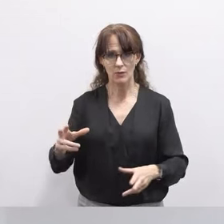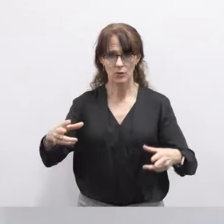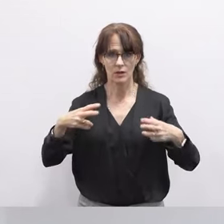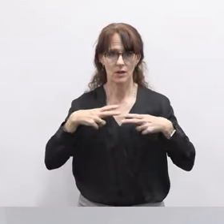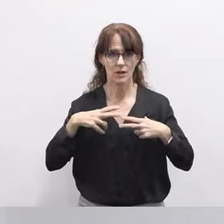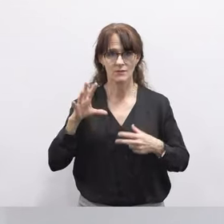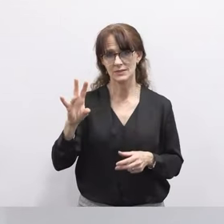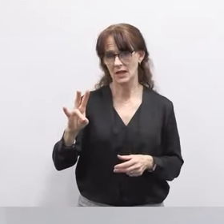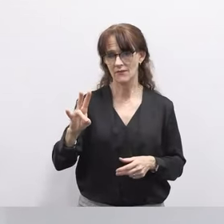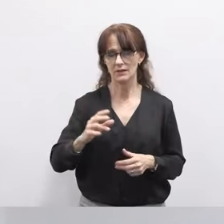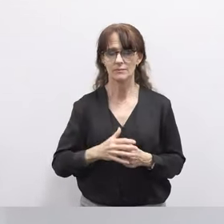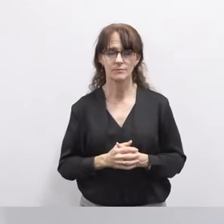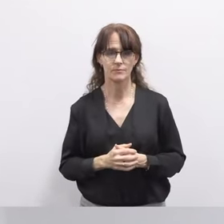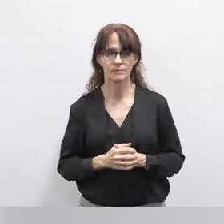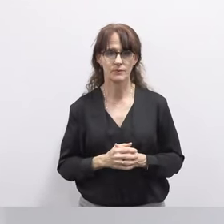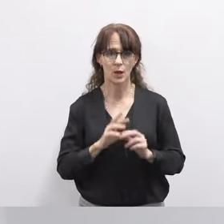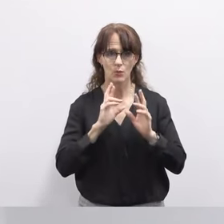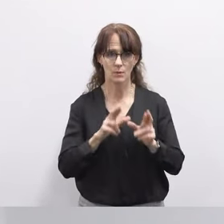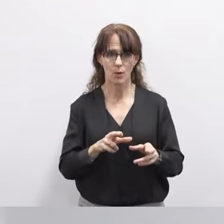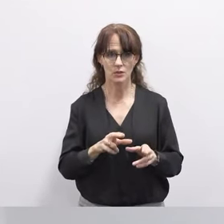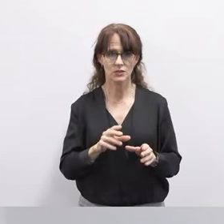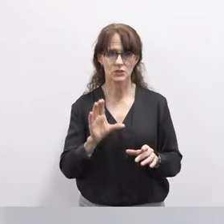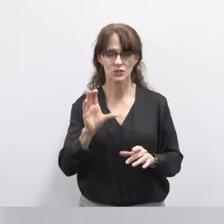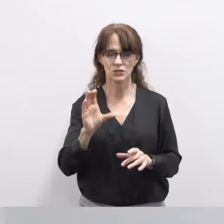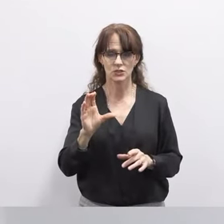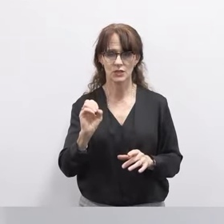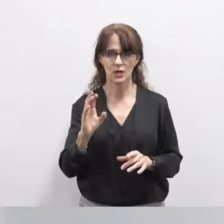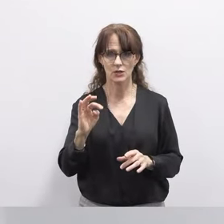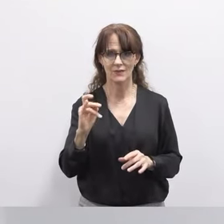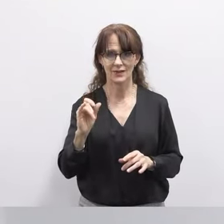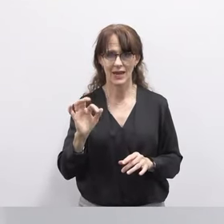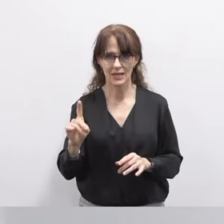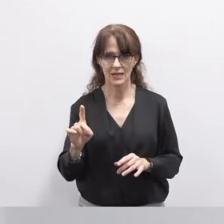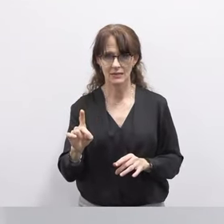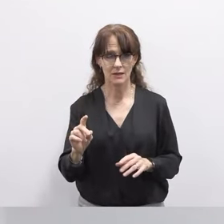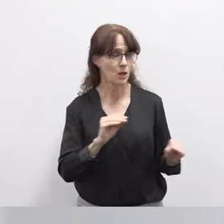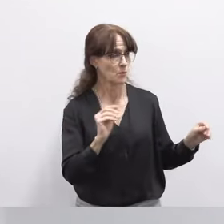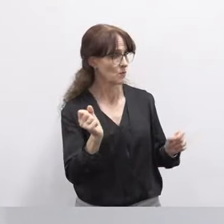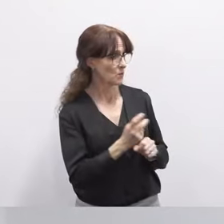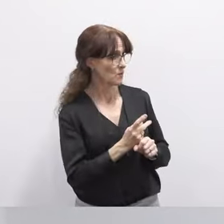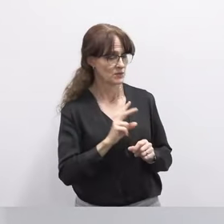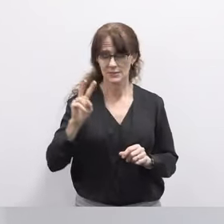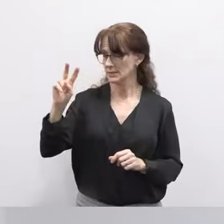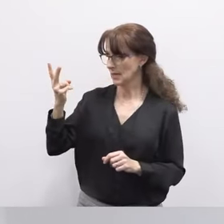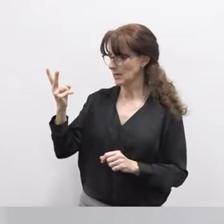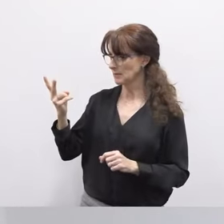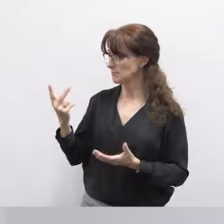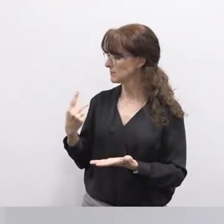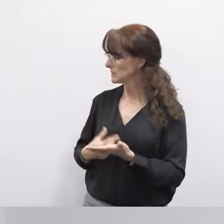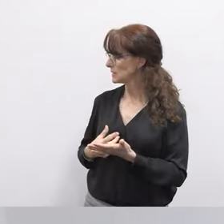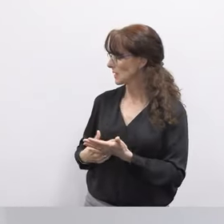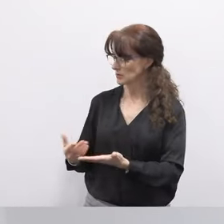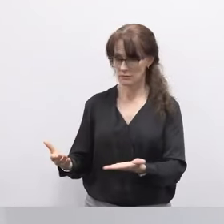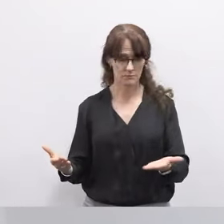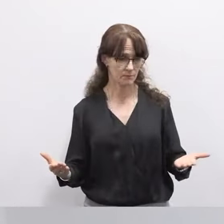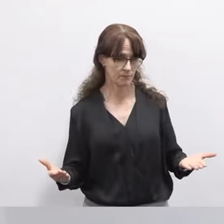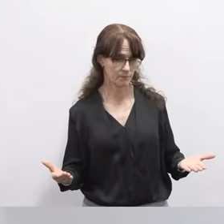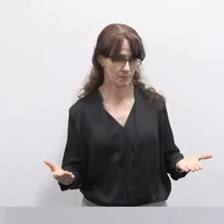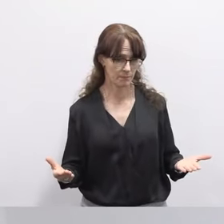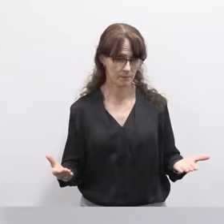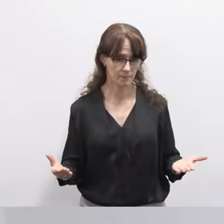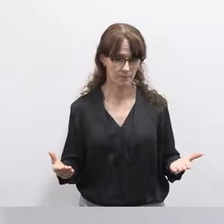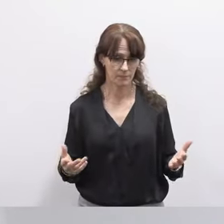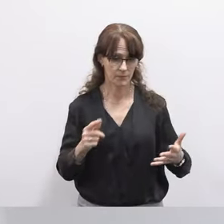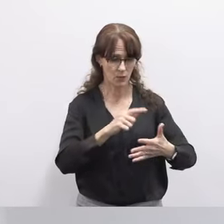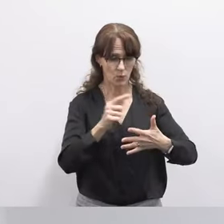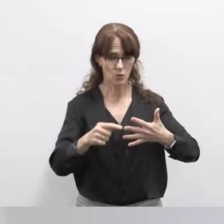we have 7. That's the report for certificated personnel. Move approval. Second. Any discussion? Take a roll